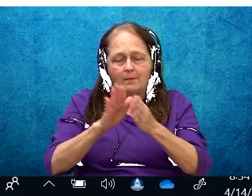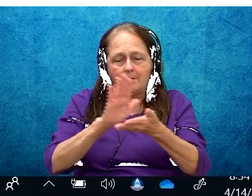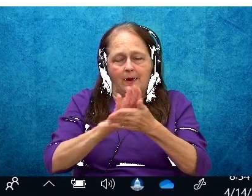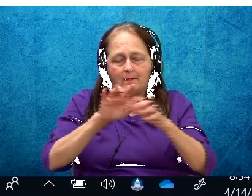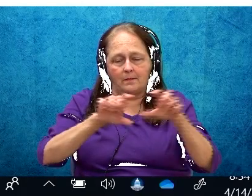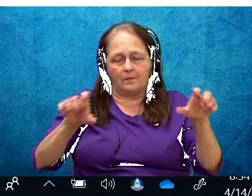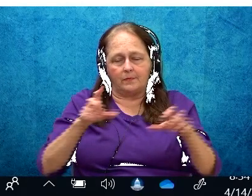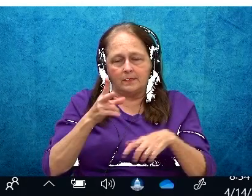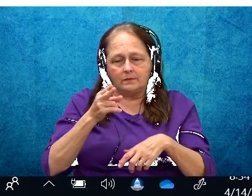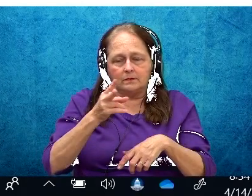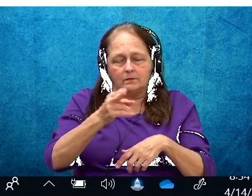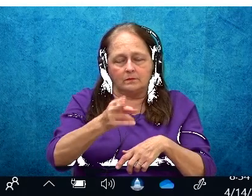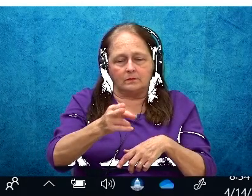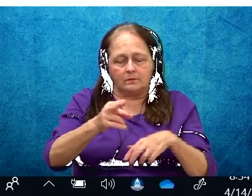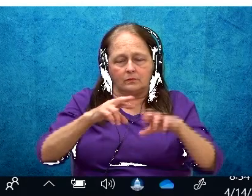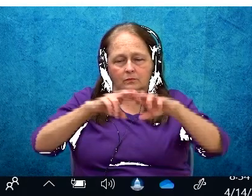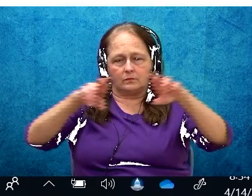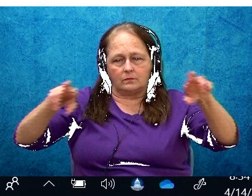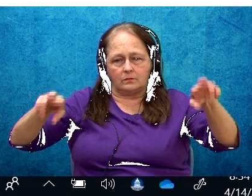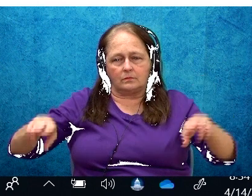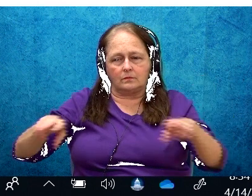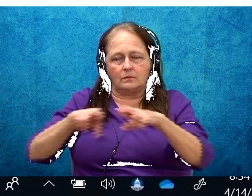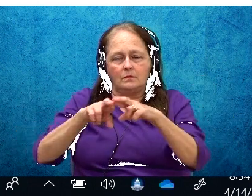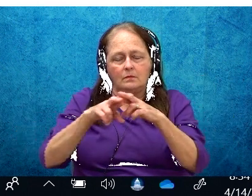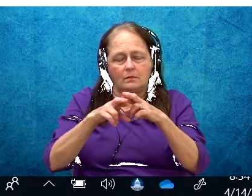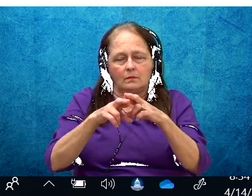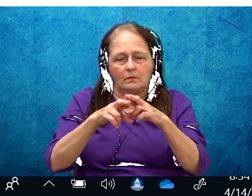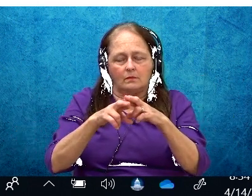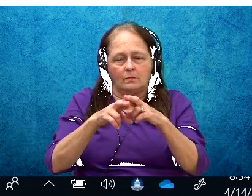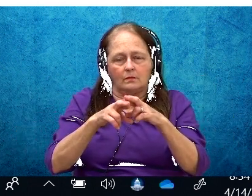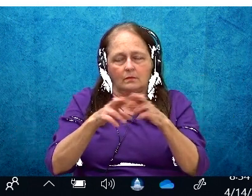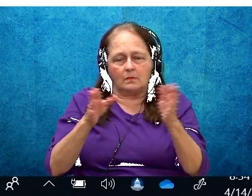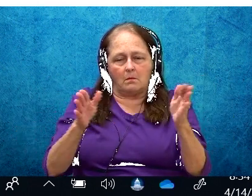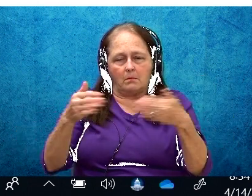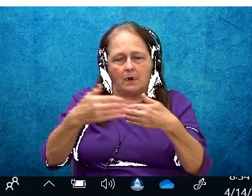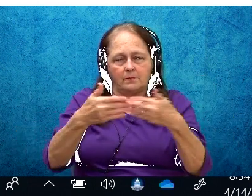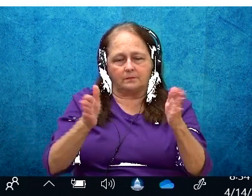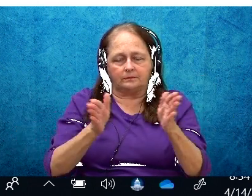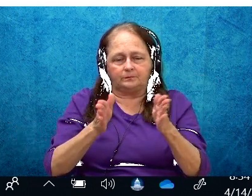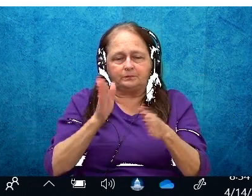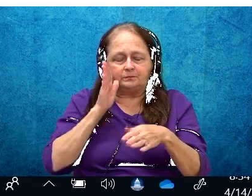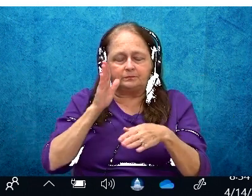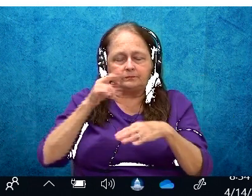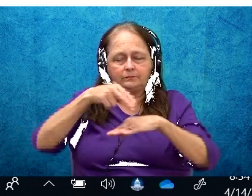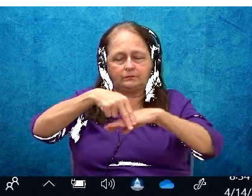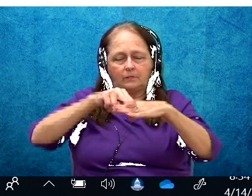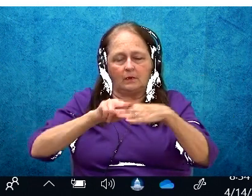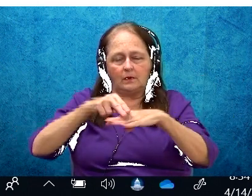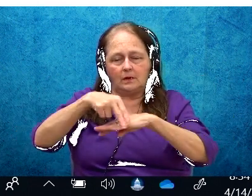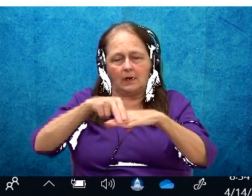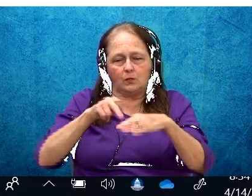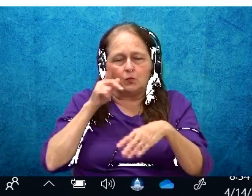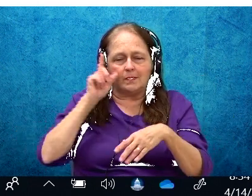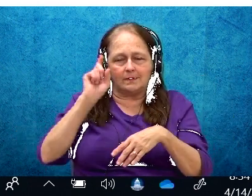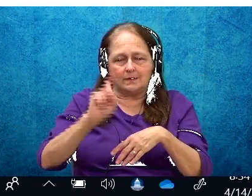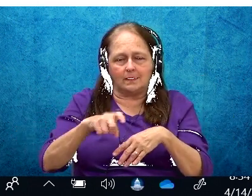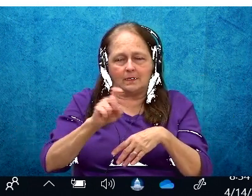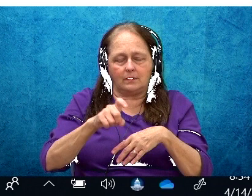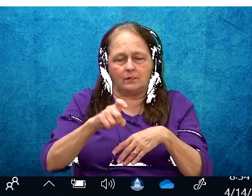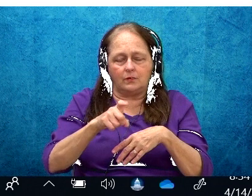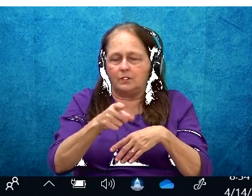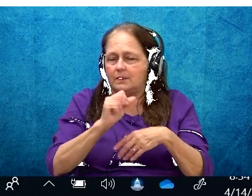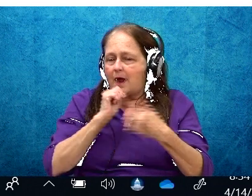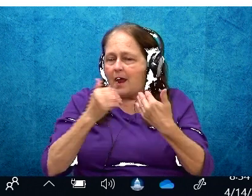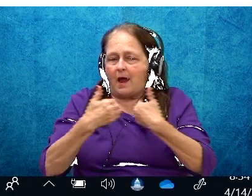scissors, a rectangular box, and tape. Those are the things that you would need to complete this activity. If you don't have